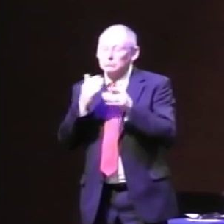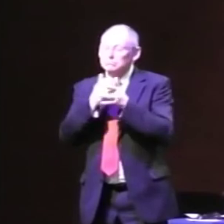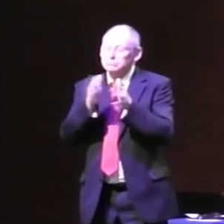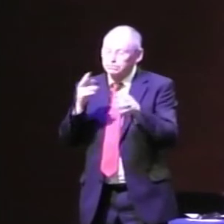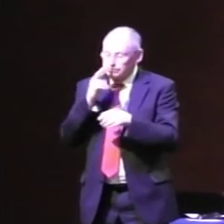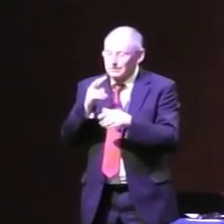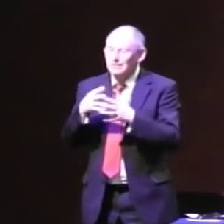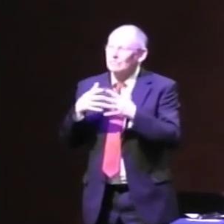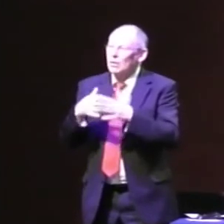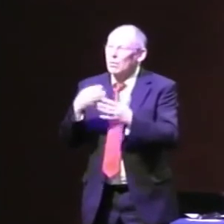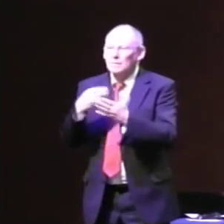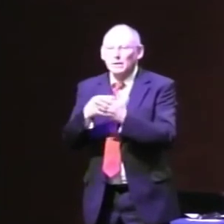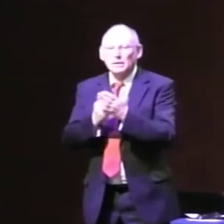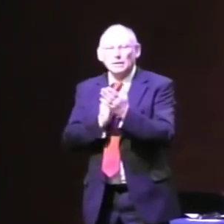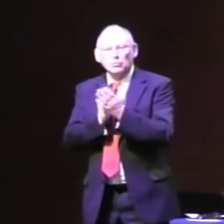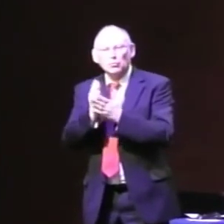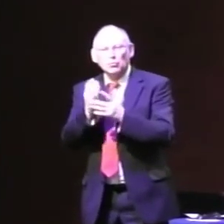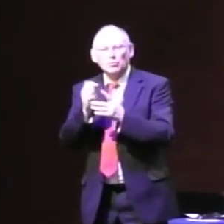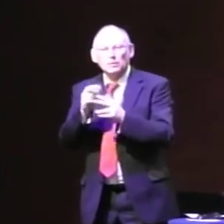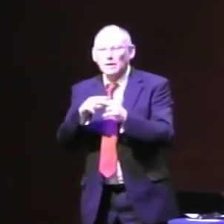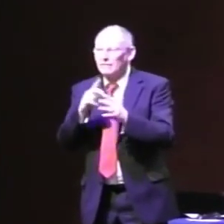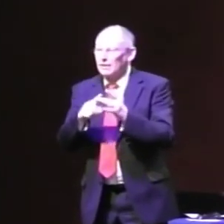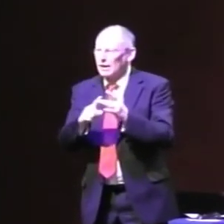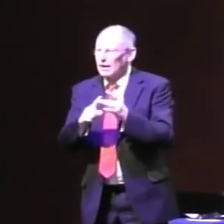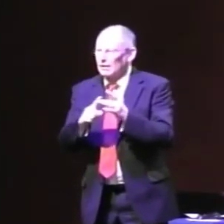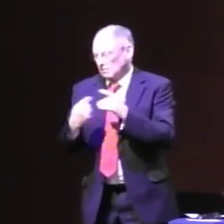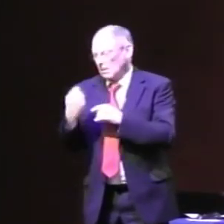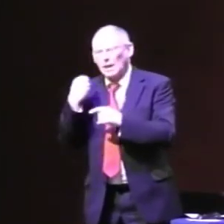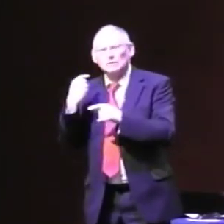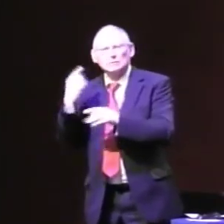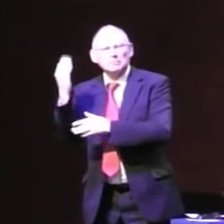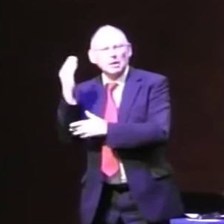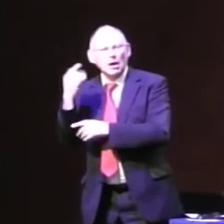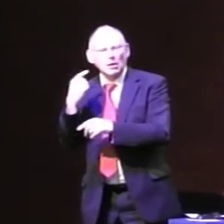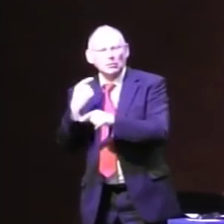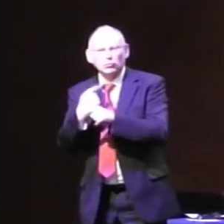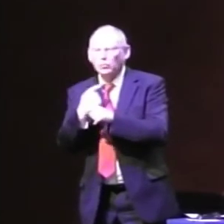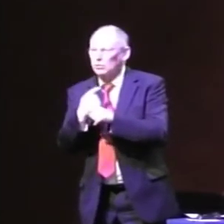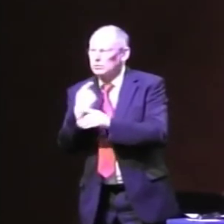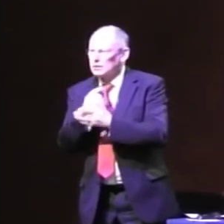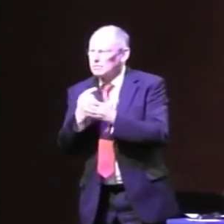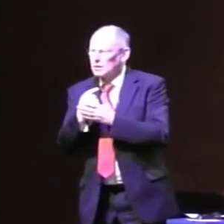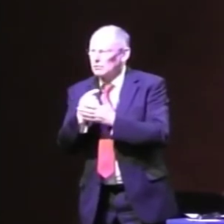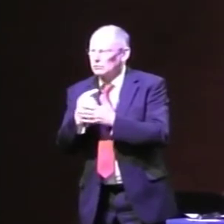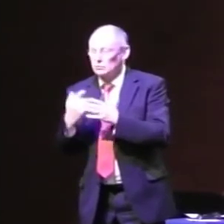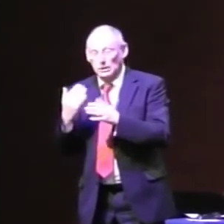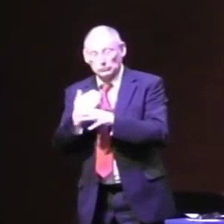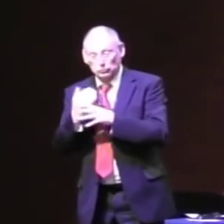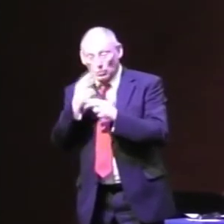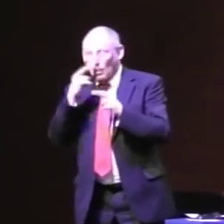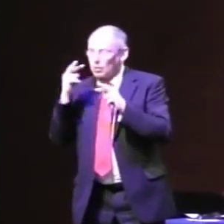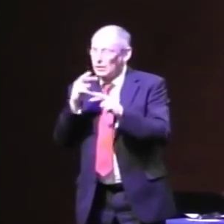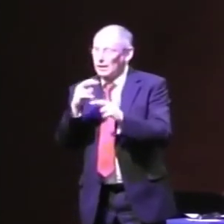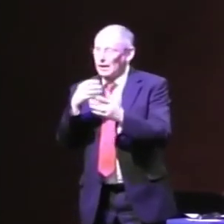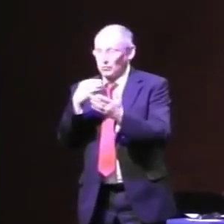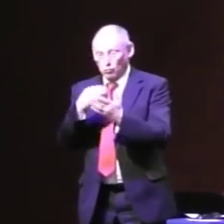for money through PFI. One of the speakers in the last debate talked about actually looking at the